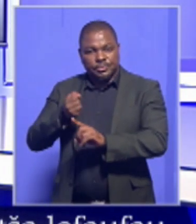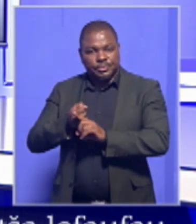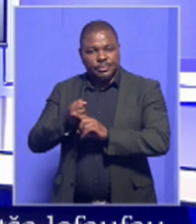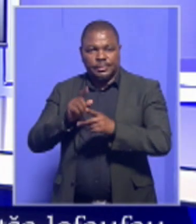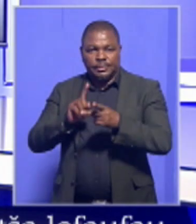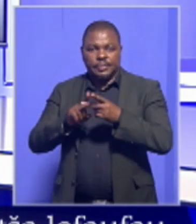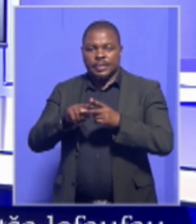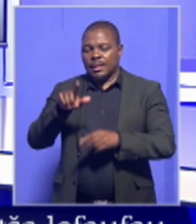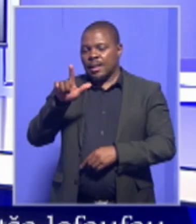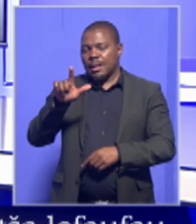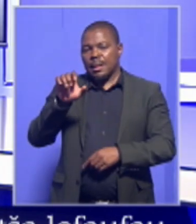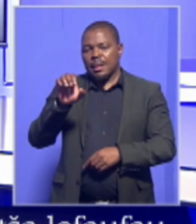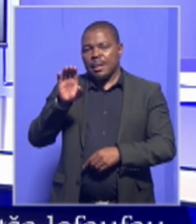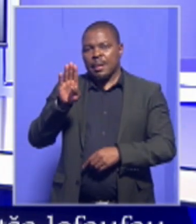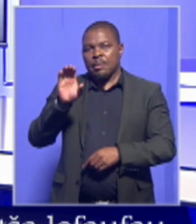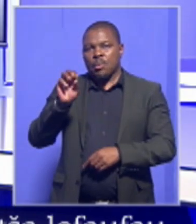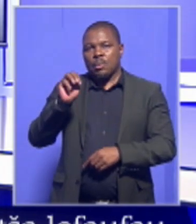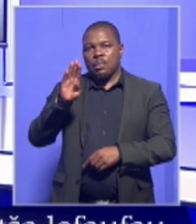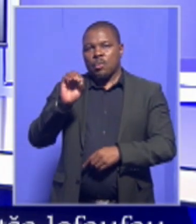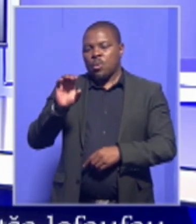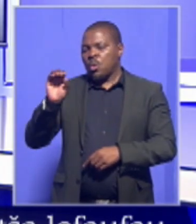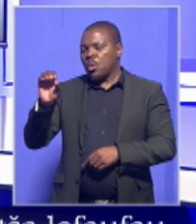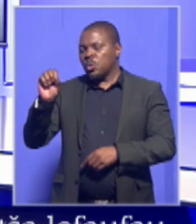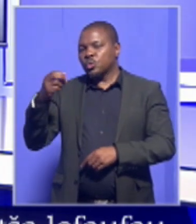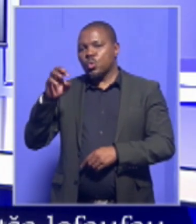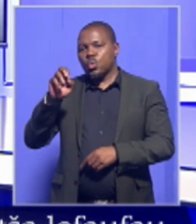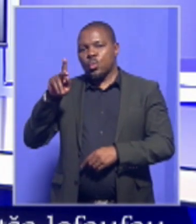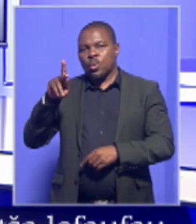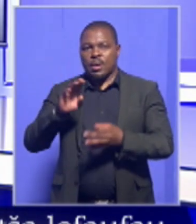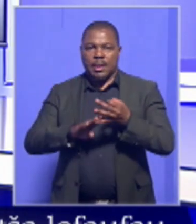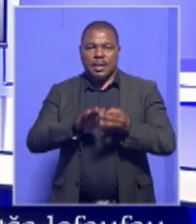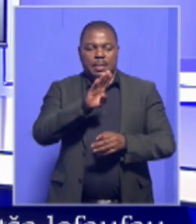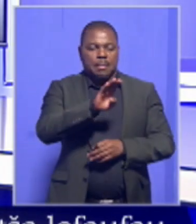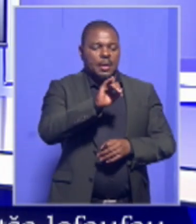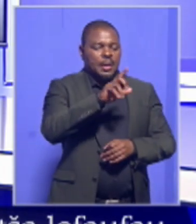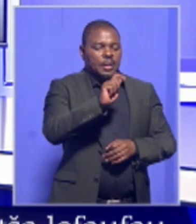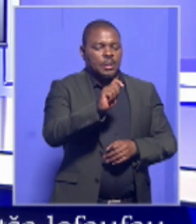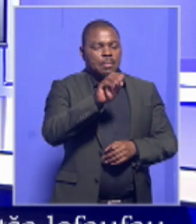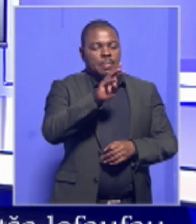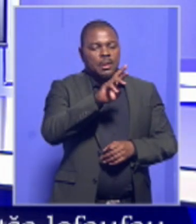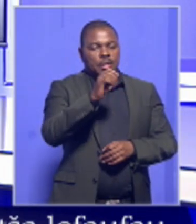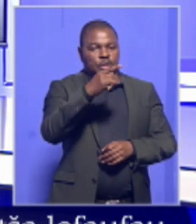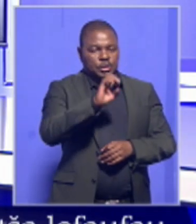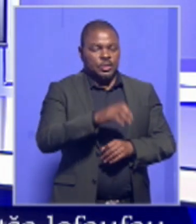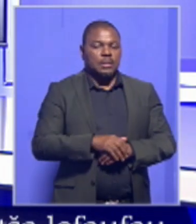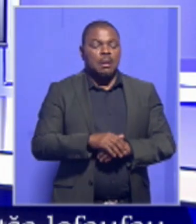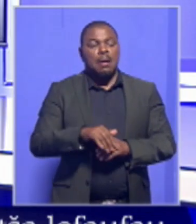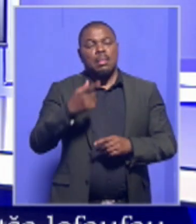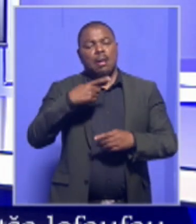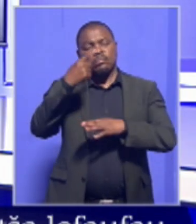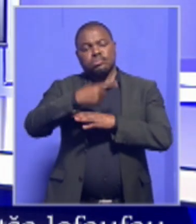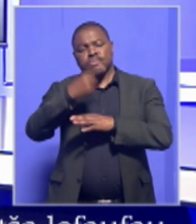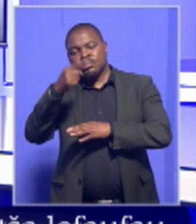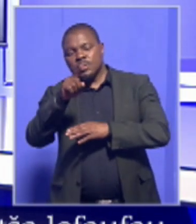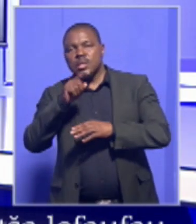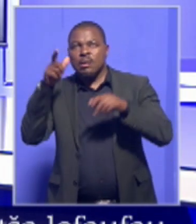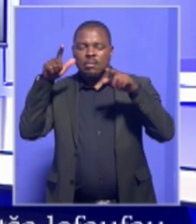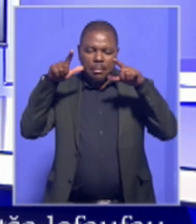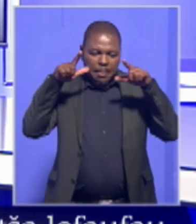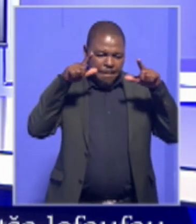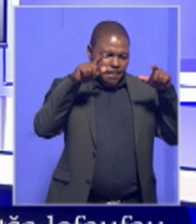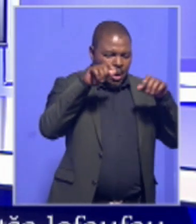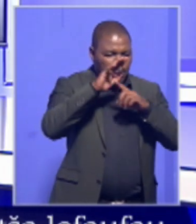akaretšwa lebombo Oshoek le Beit Bridge. Bolaodi bja taolo ya mellwane bo tla diriša ditšea diswantšho tša